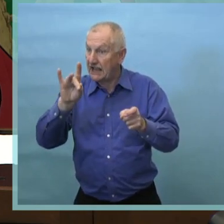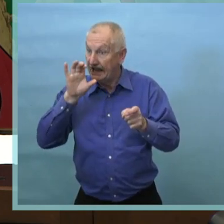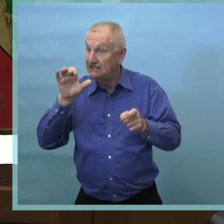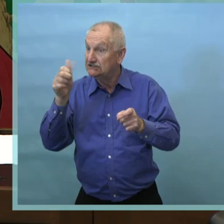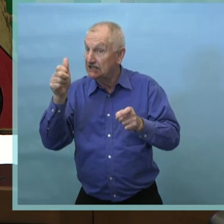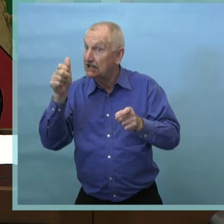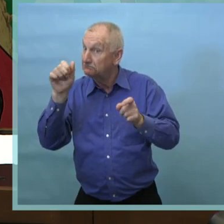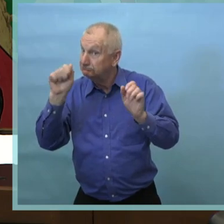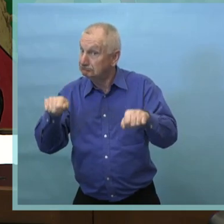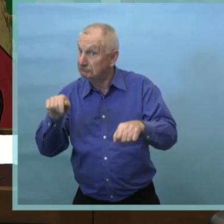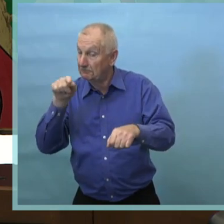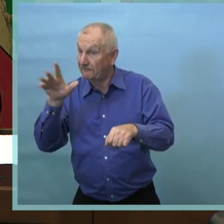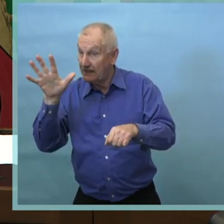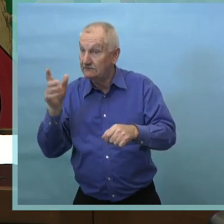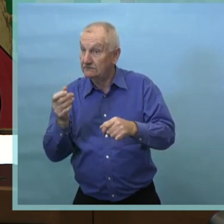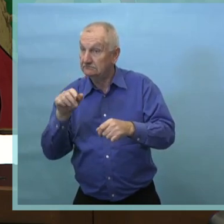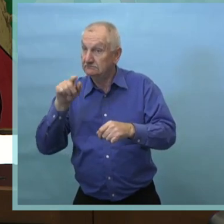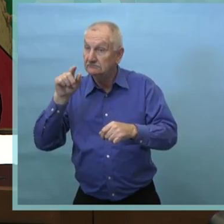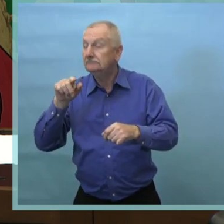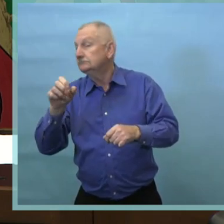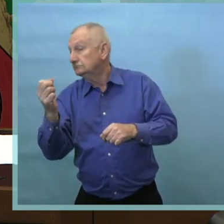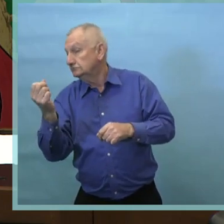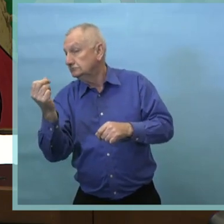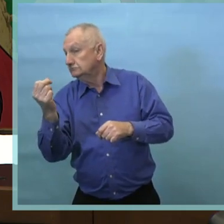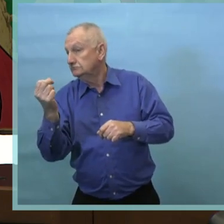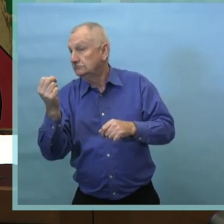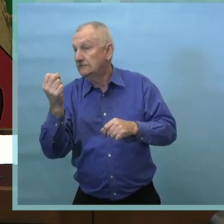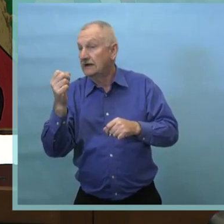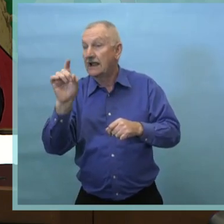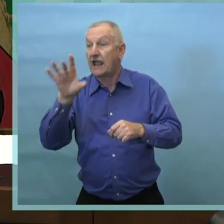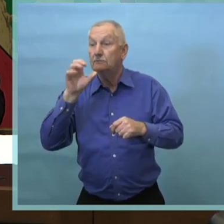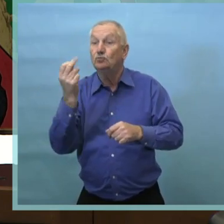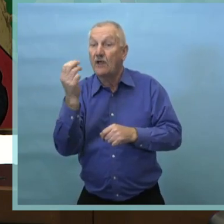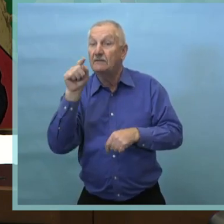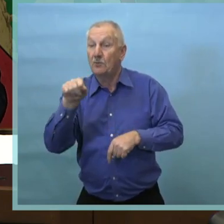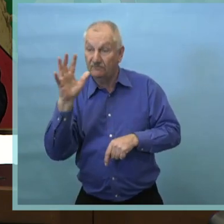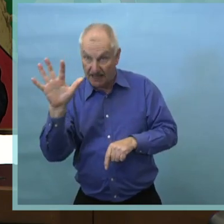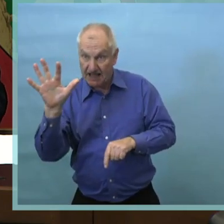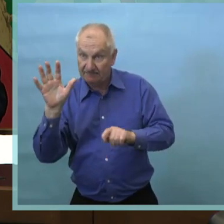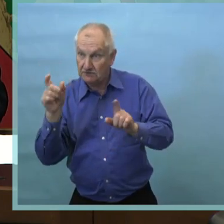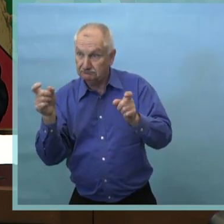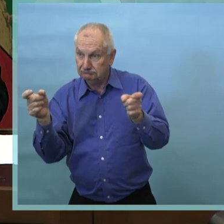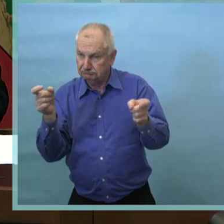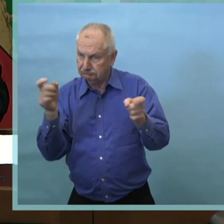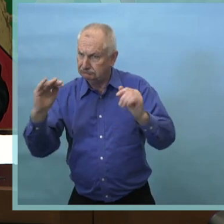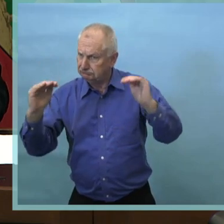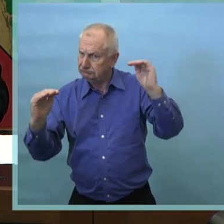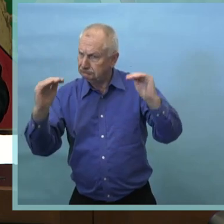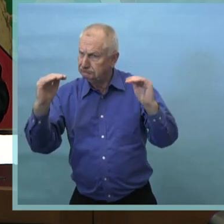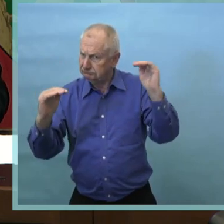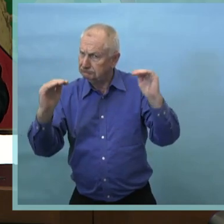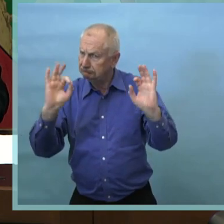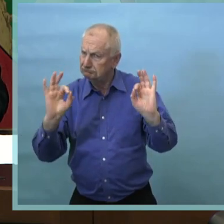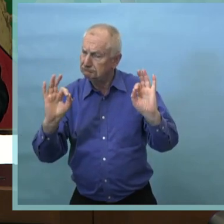and 812.5. Again, Lake Manitoba, like Lake Winnipeg, is within its operating